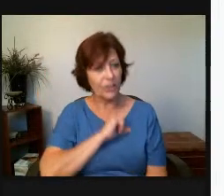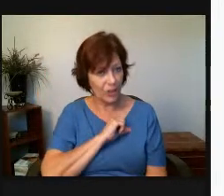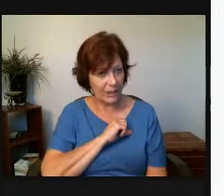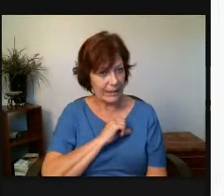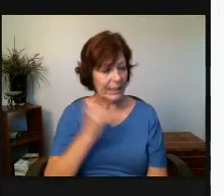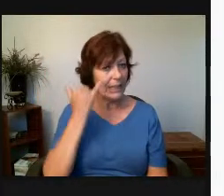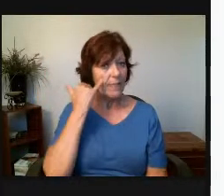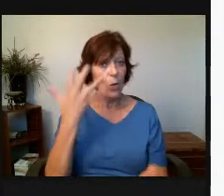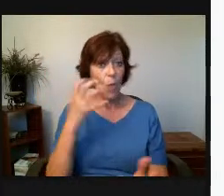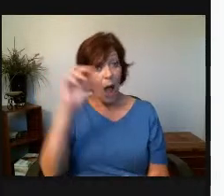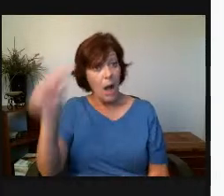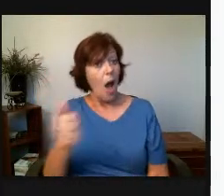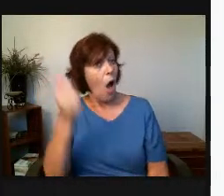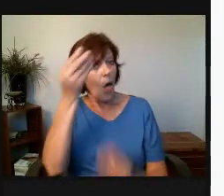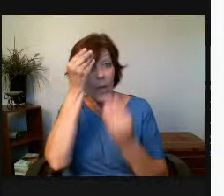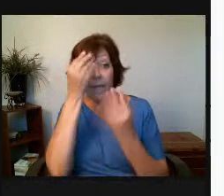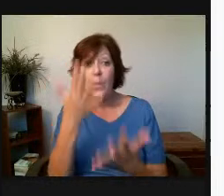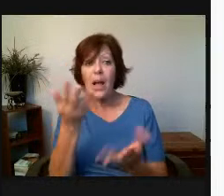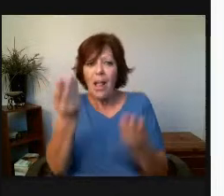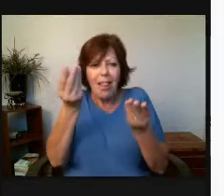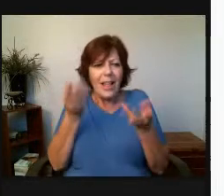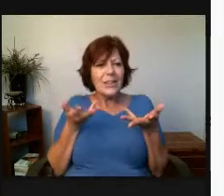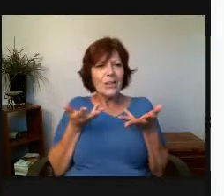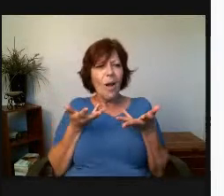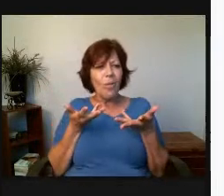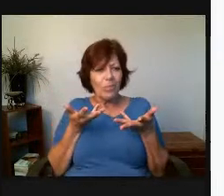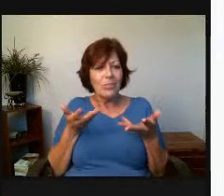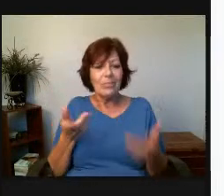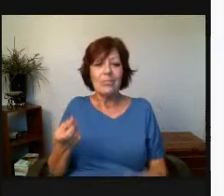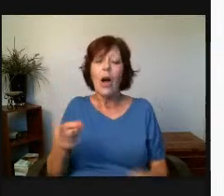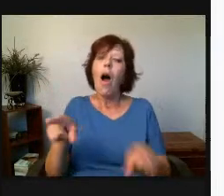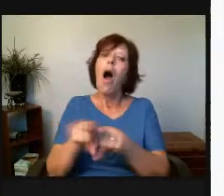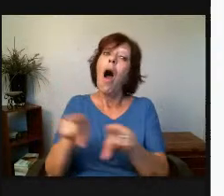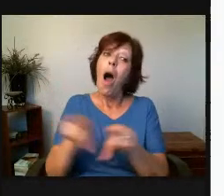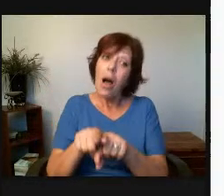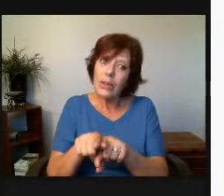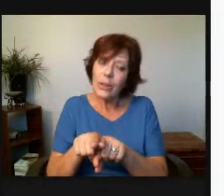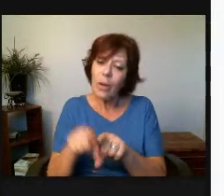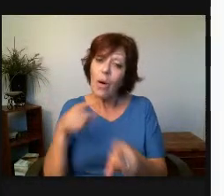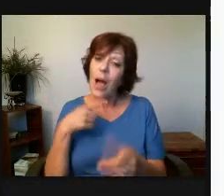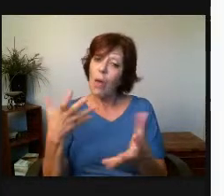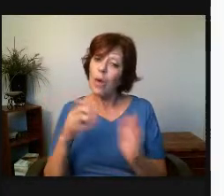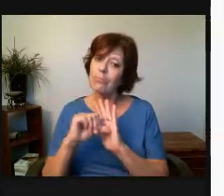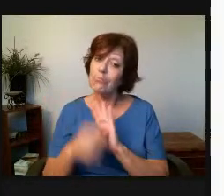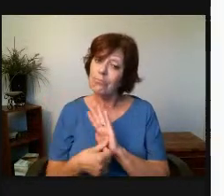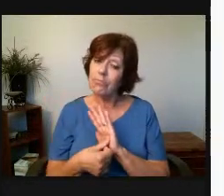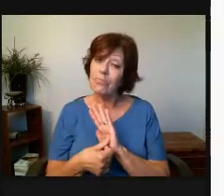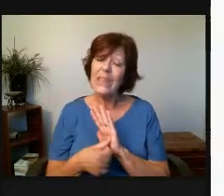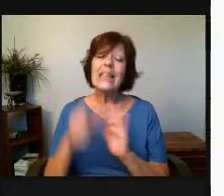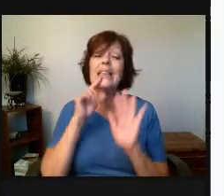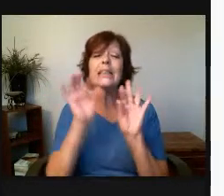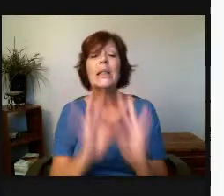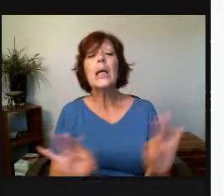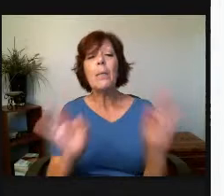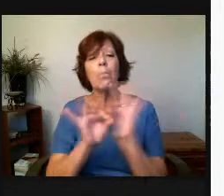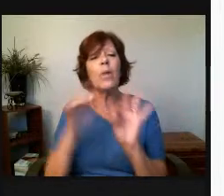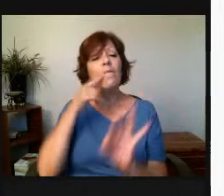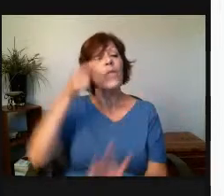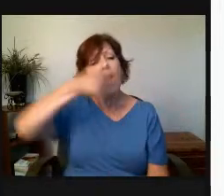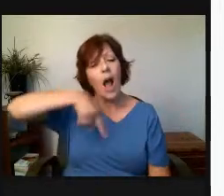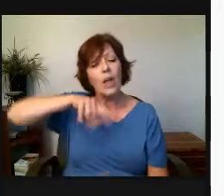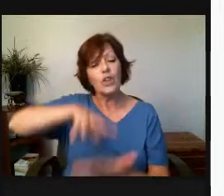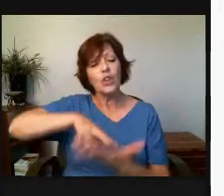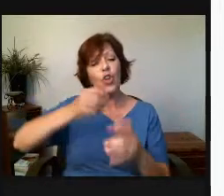any other information, let us know. And also, as Frank said, I just want to reiterate, it's important for us to learn from